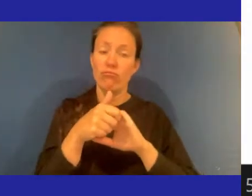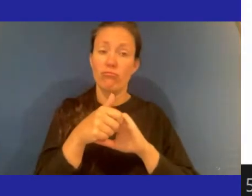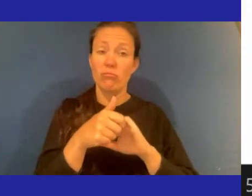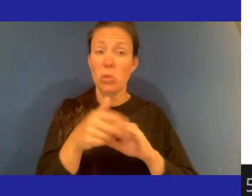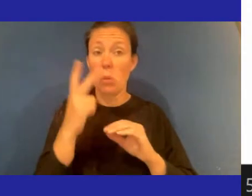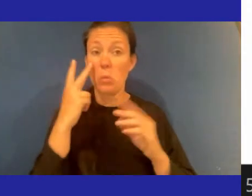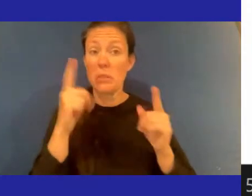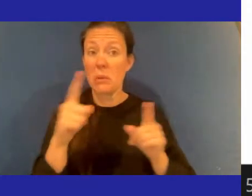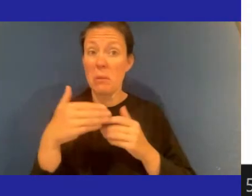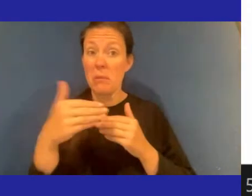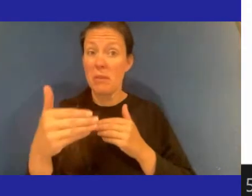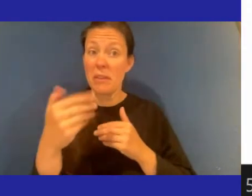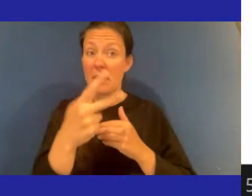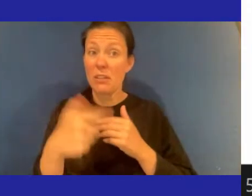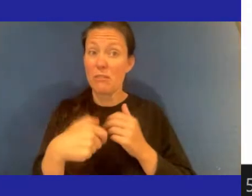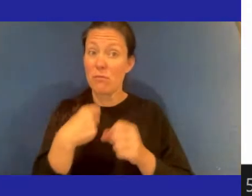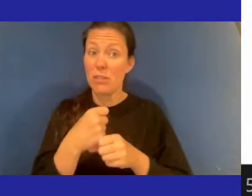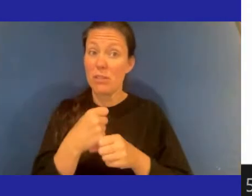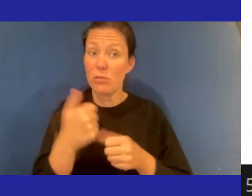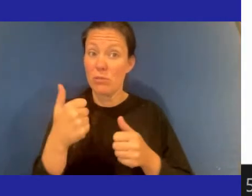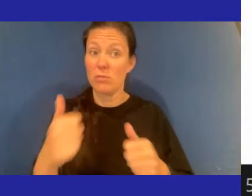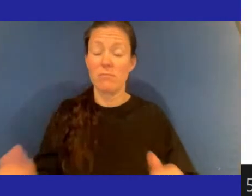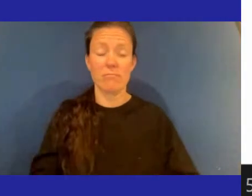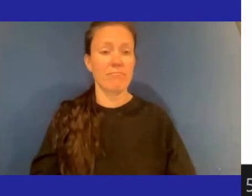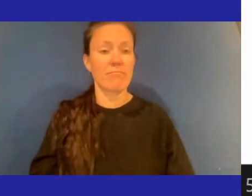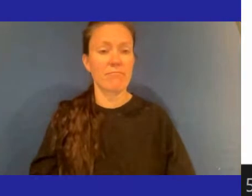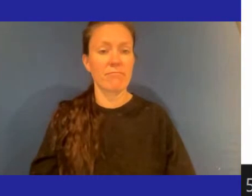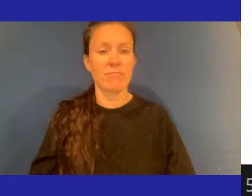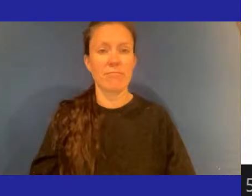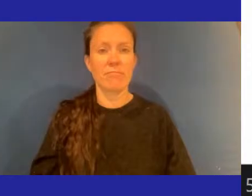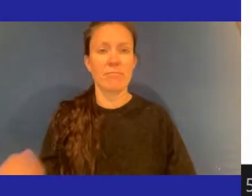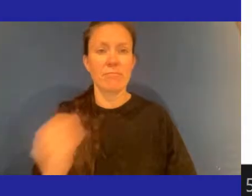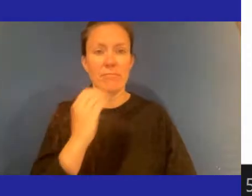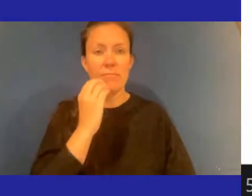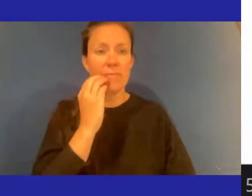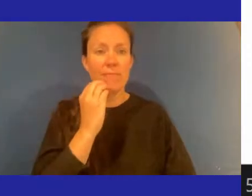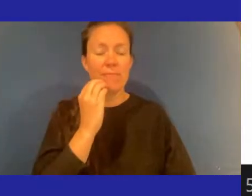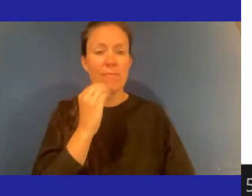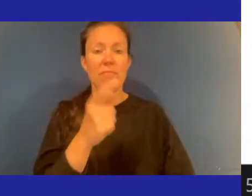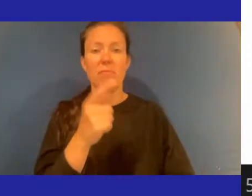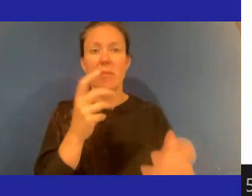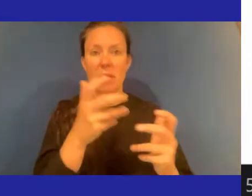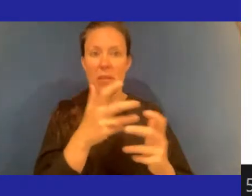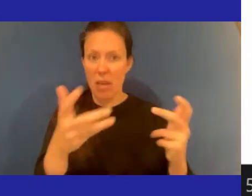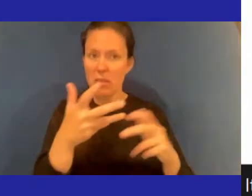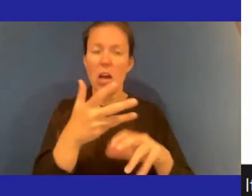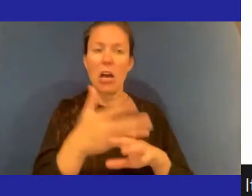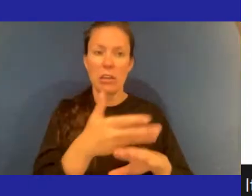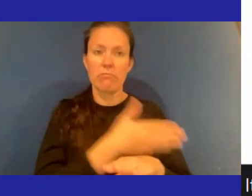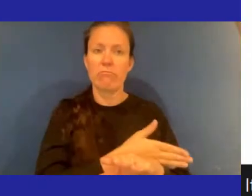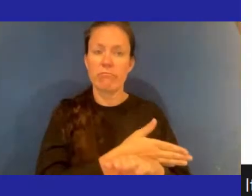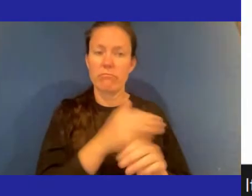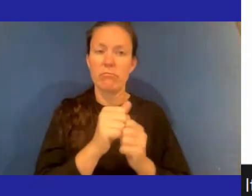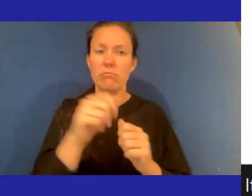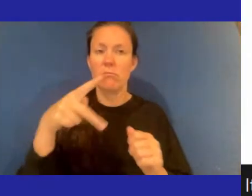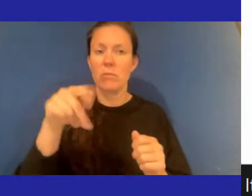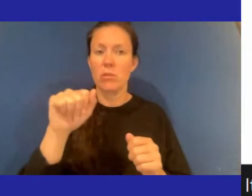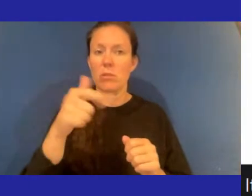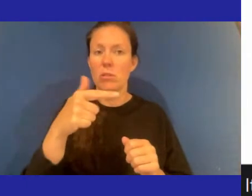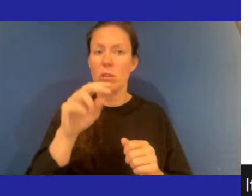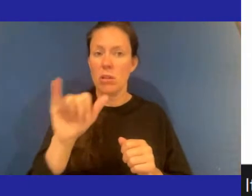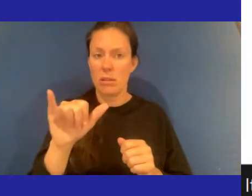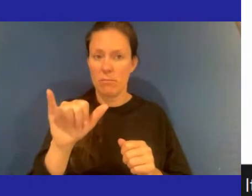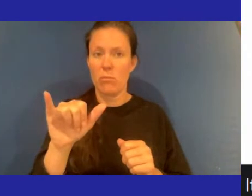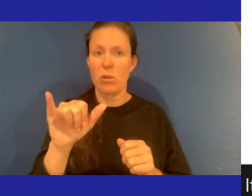next few years. Dr. Katz? There's huge progress in PAGNI as an organization. They've made a lot of progress